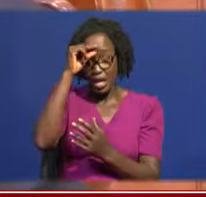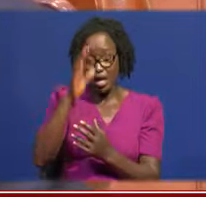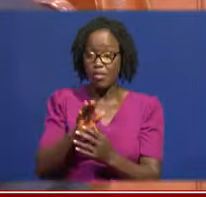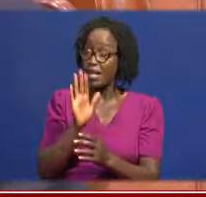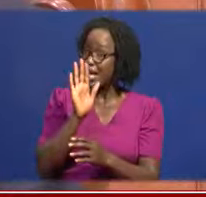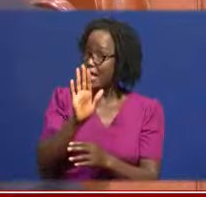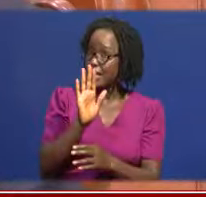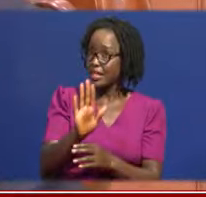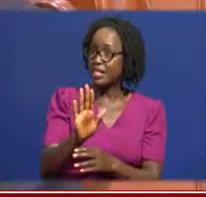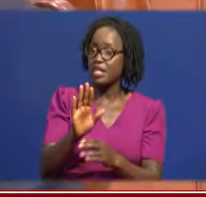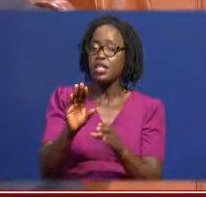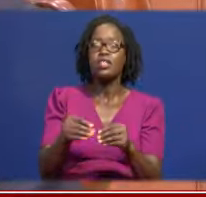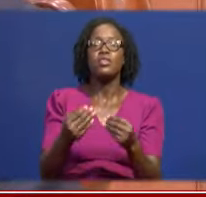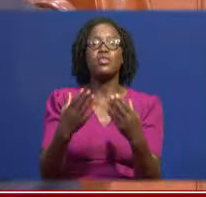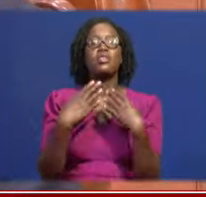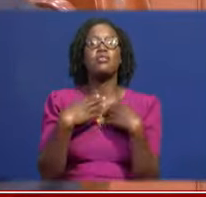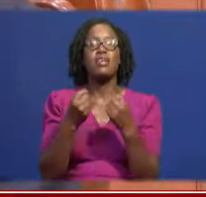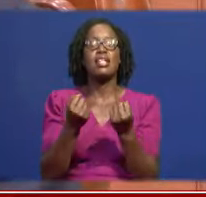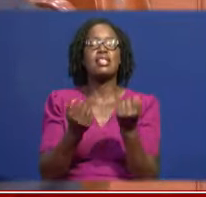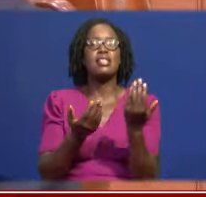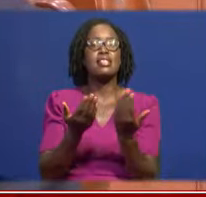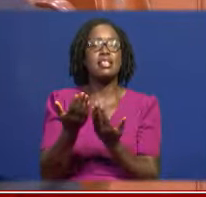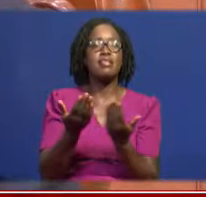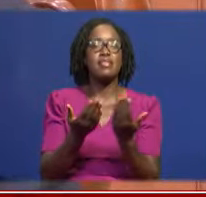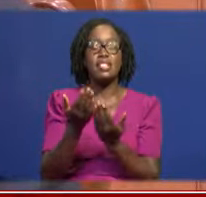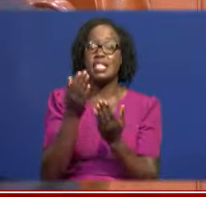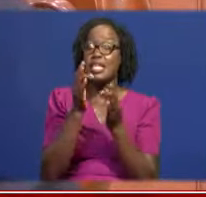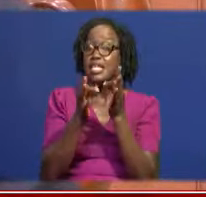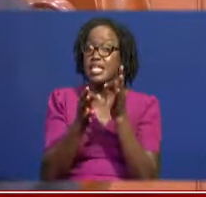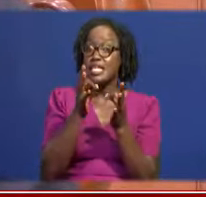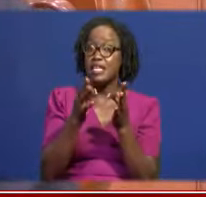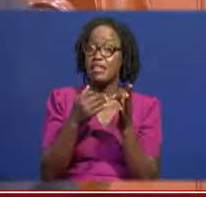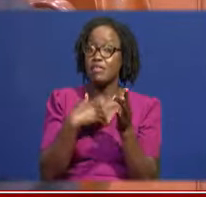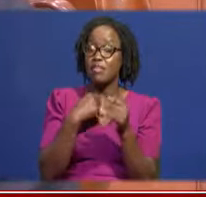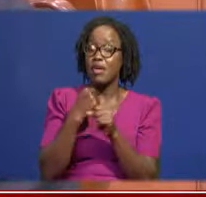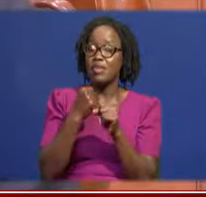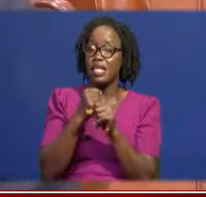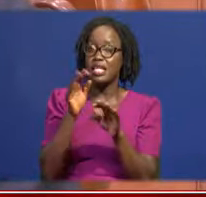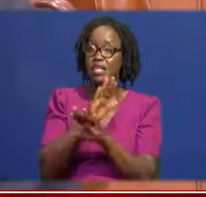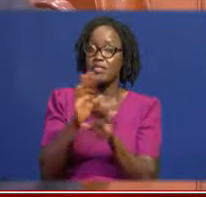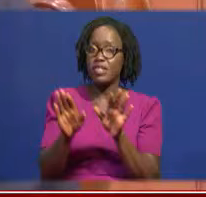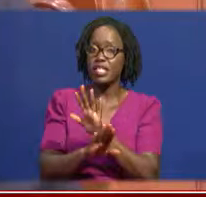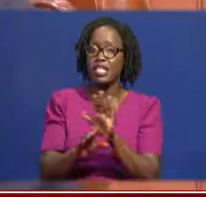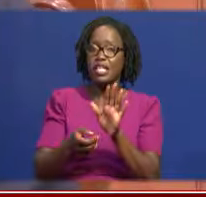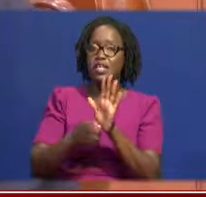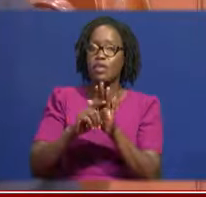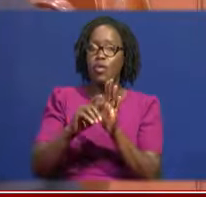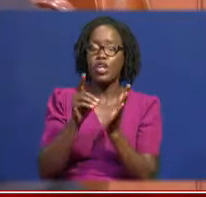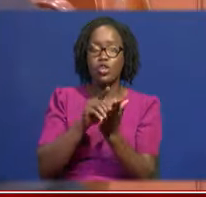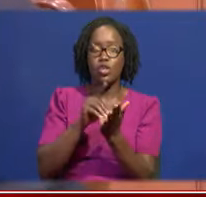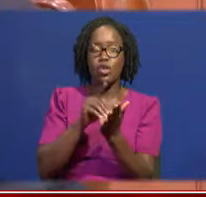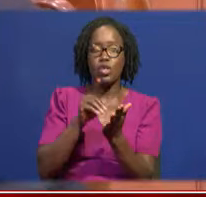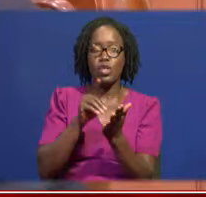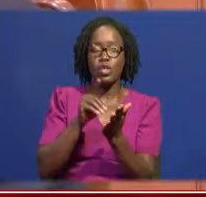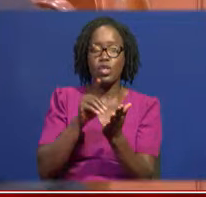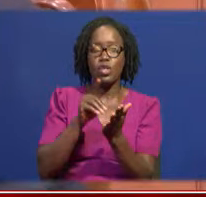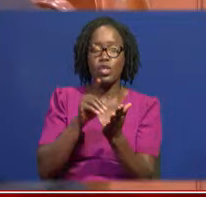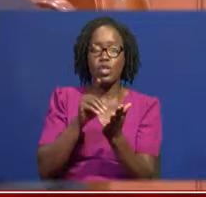overwhelmingly, to provide this health service. If I have done everything required by the doctors of Nairobi, they don't have